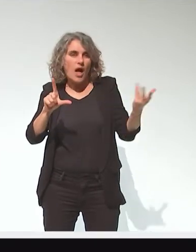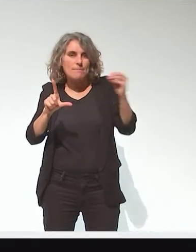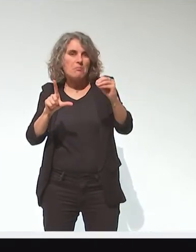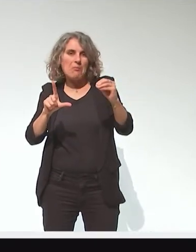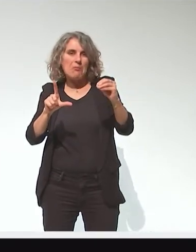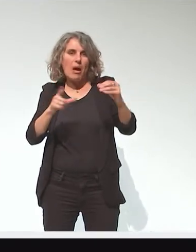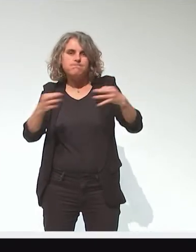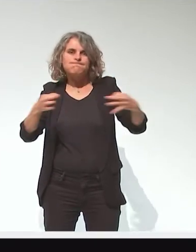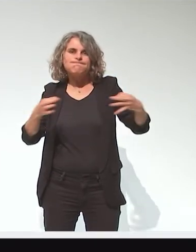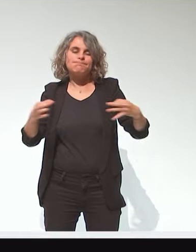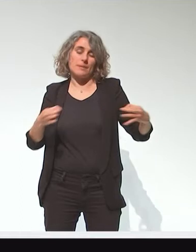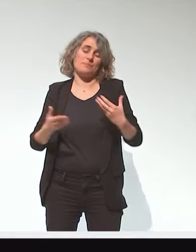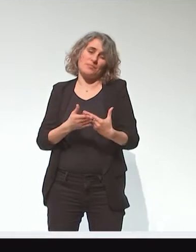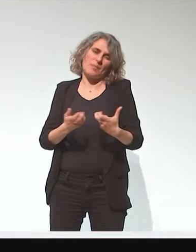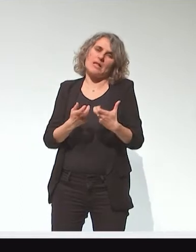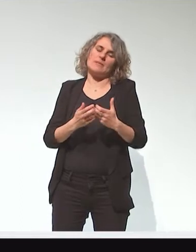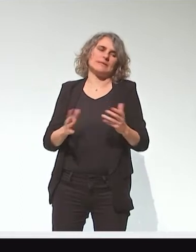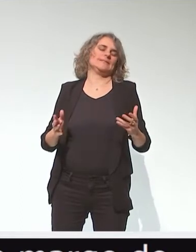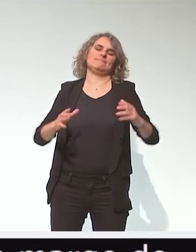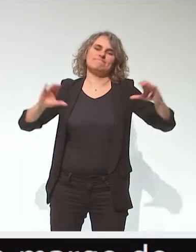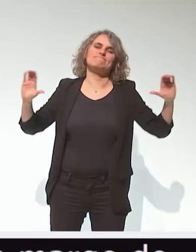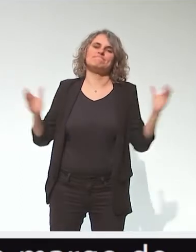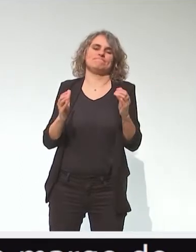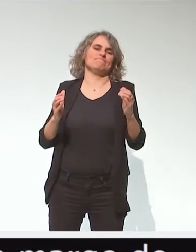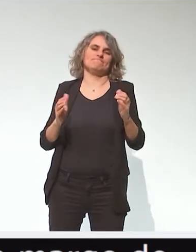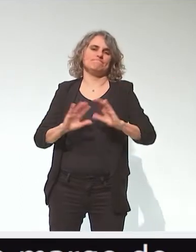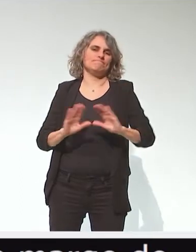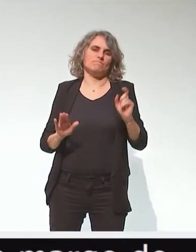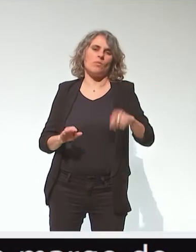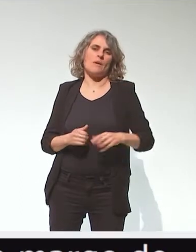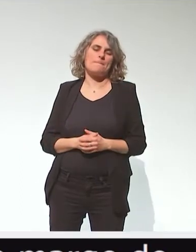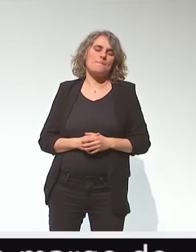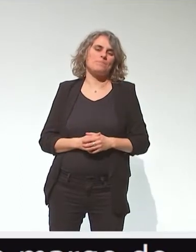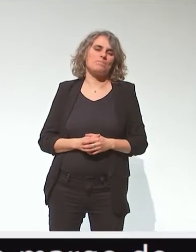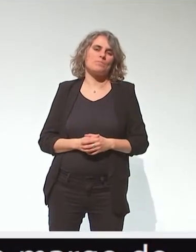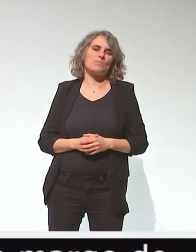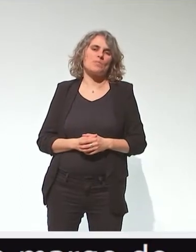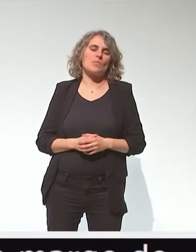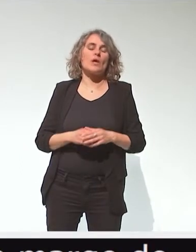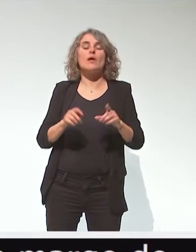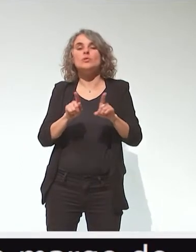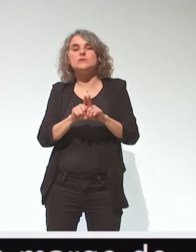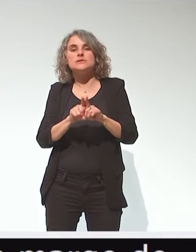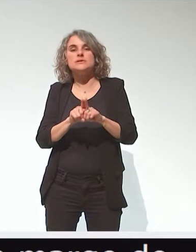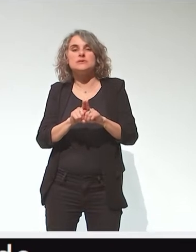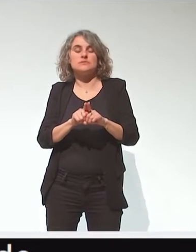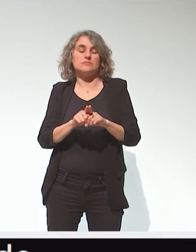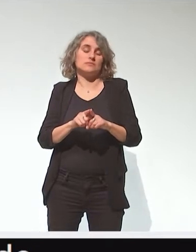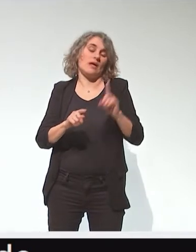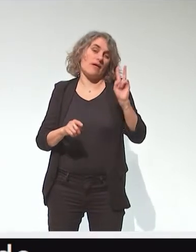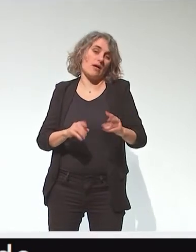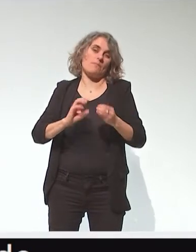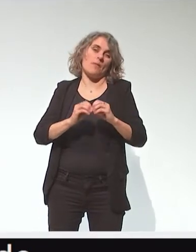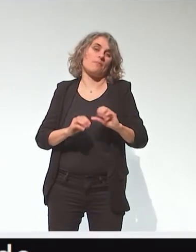The experience in the workplace is in large part because of patterns of prejudice and, frankly, ignorance from your workplace